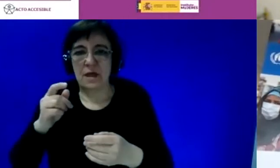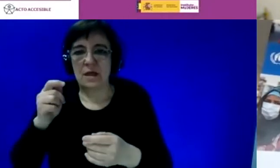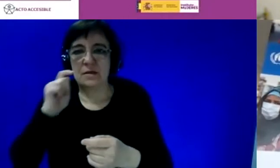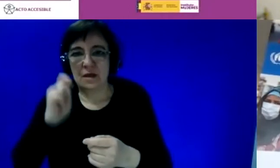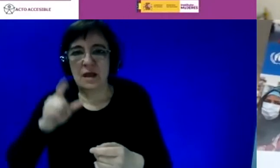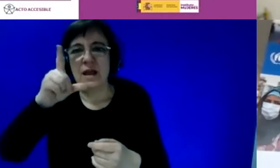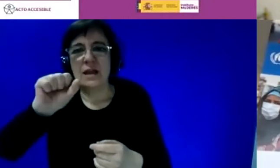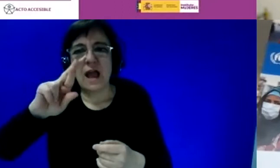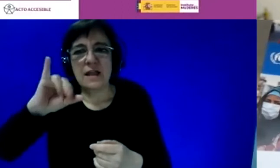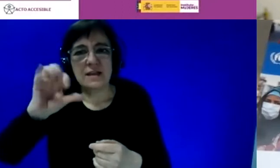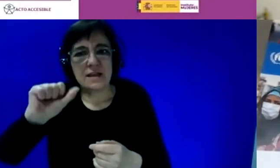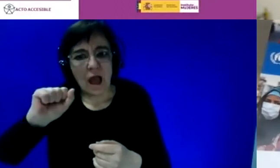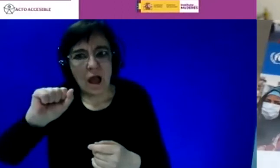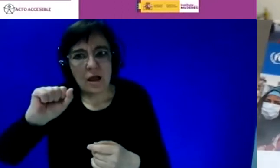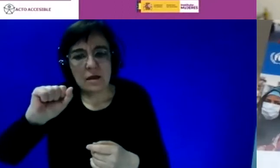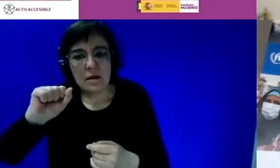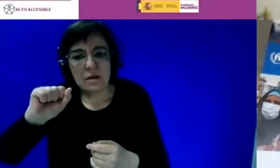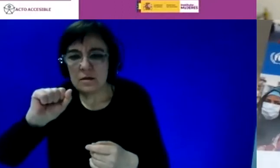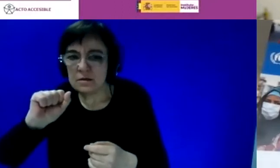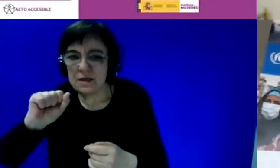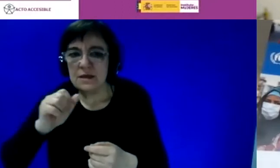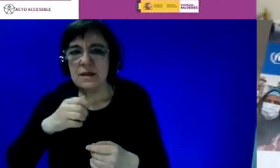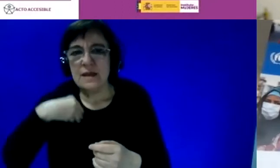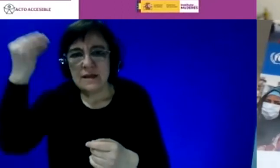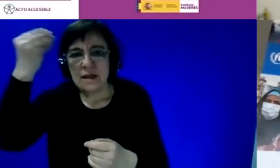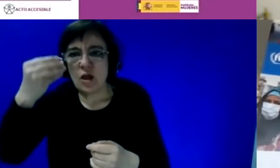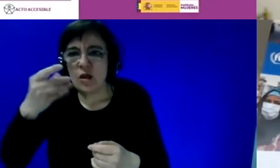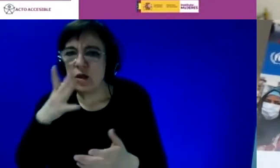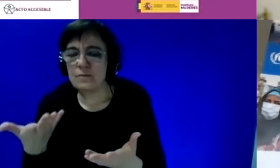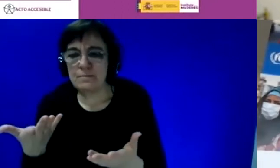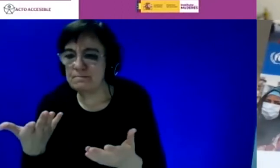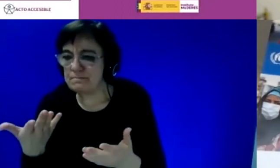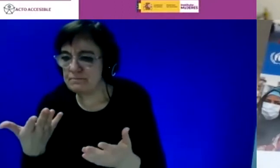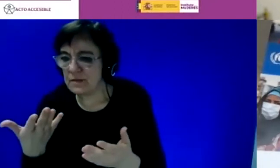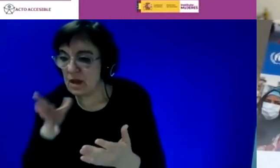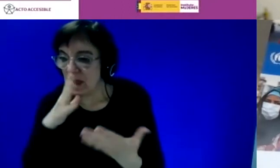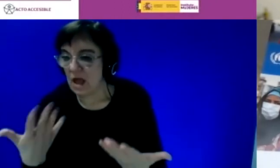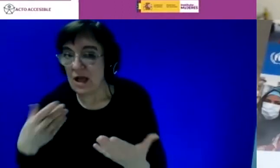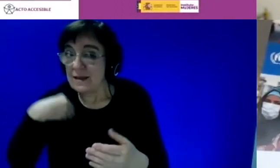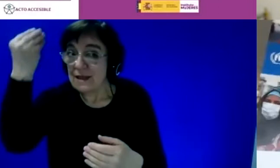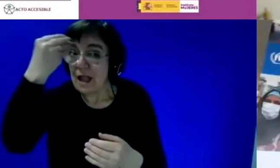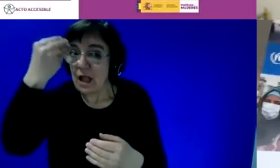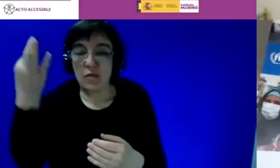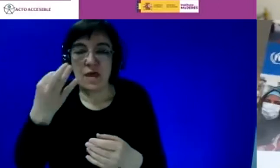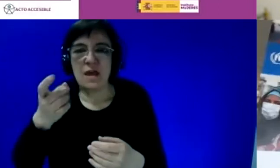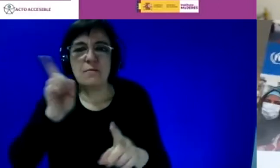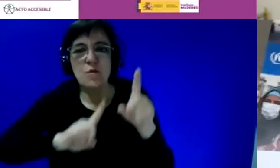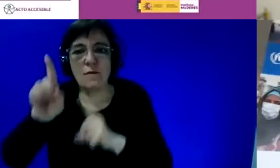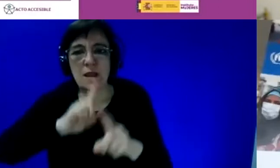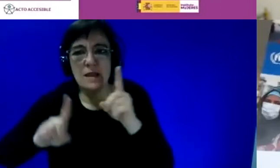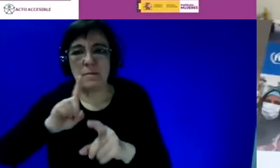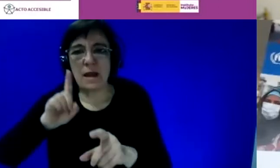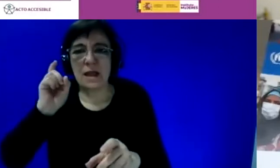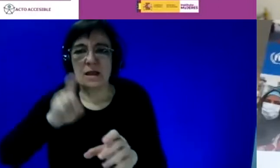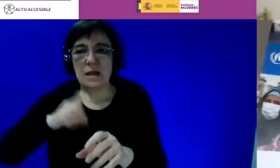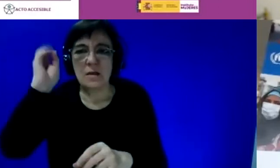for persons with disabilities in Ukraine. We have here with us Larissa Baida. I